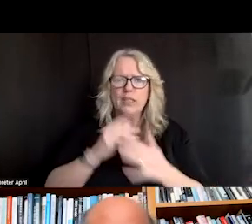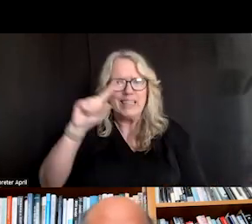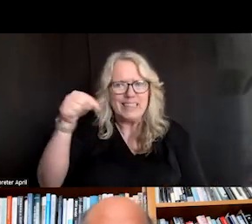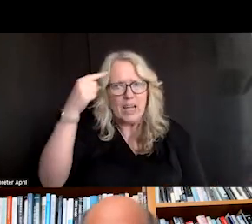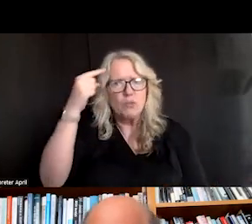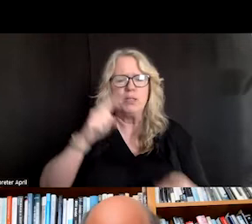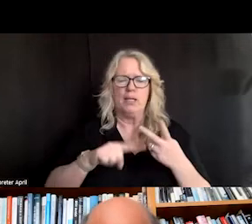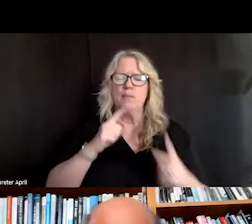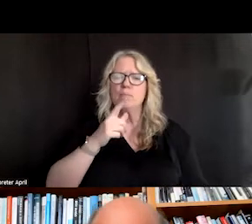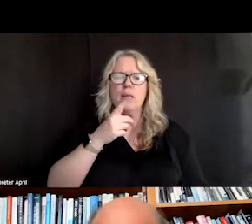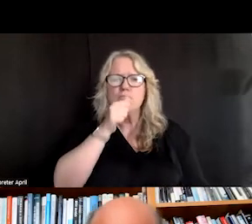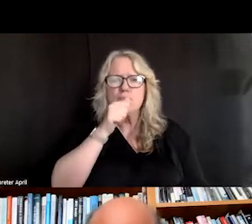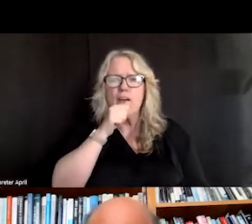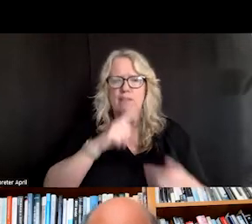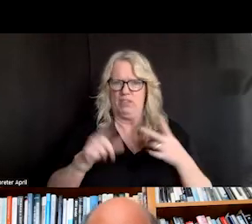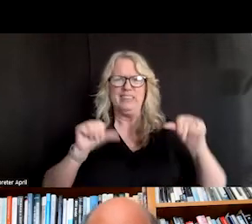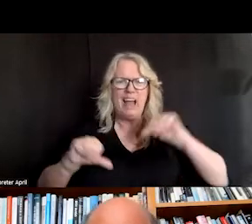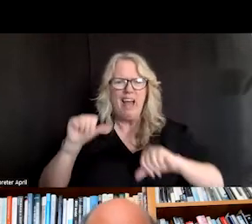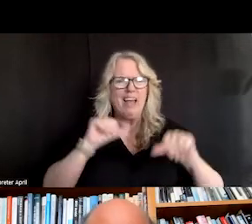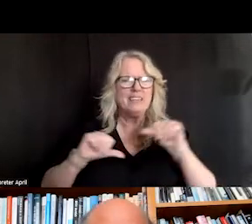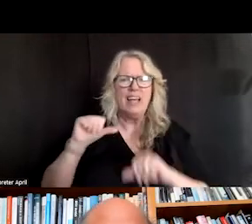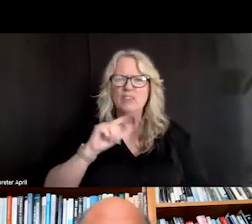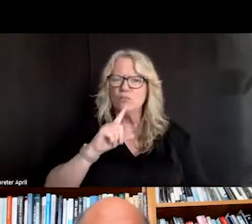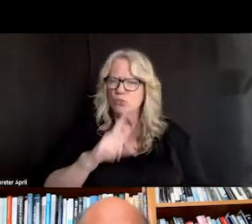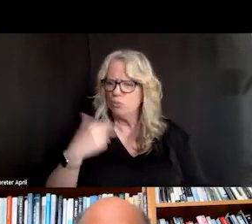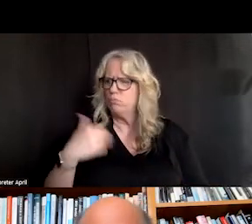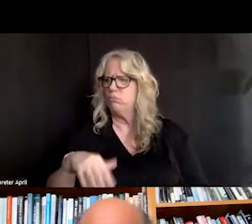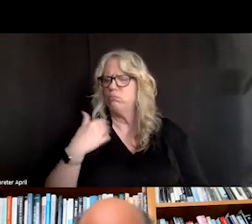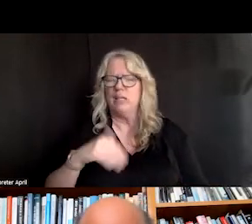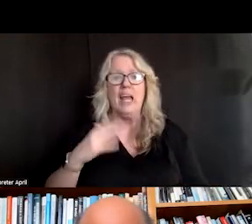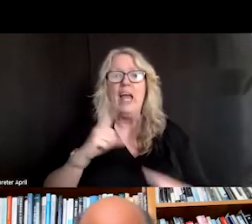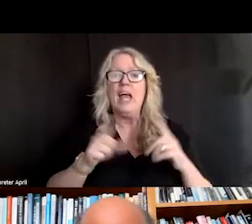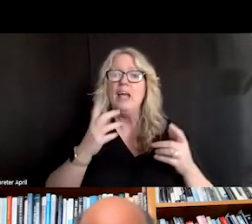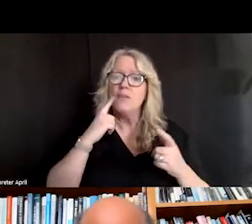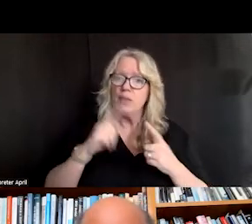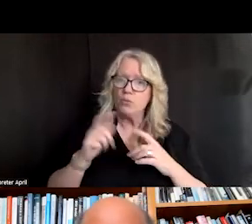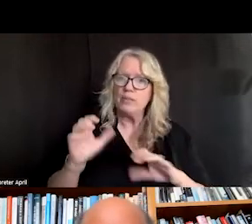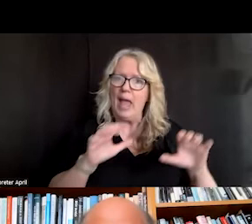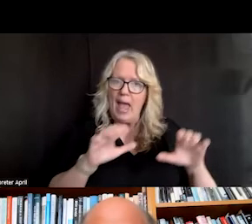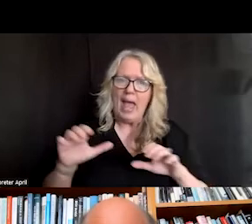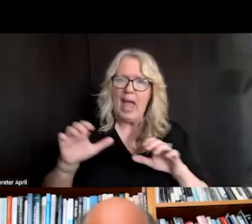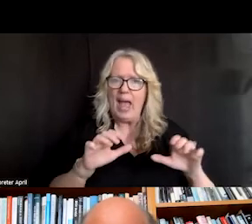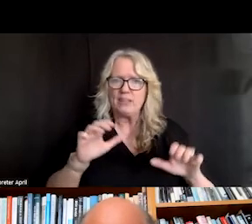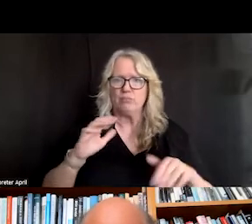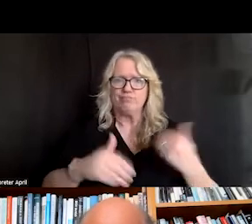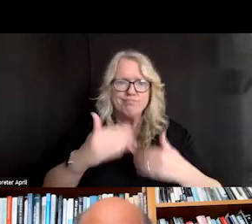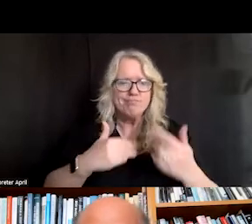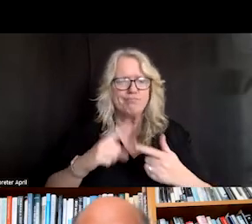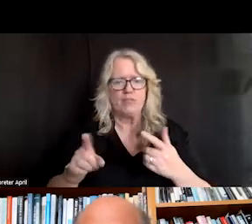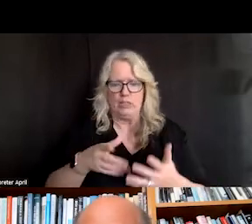private funding. There was science for sure, front and center. And there was activism and